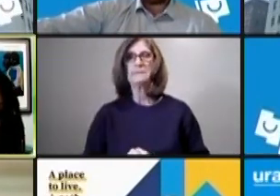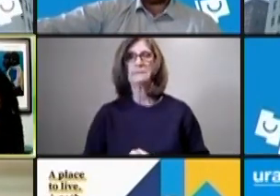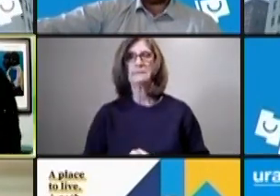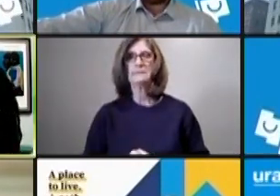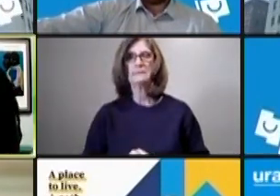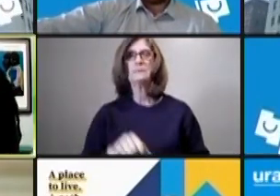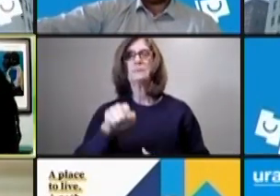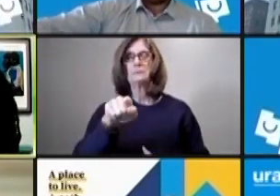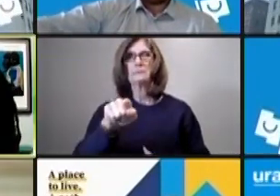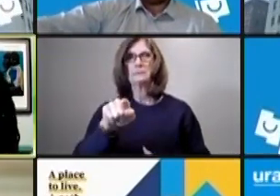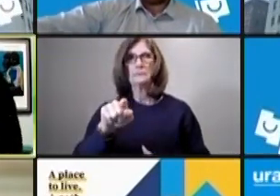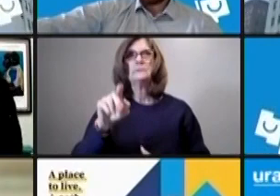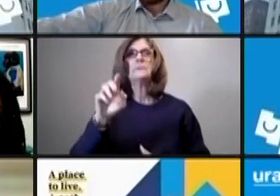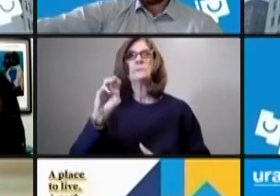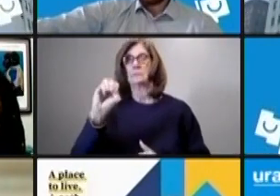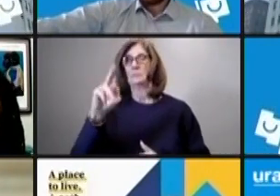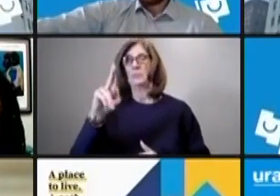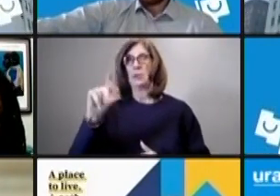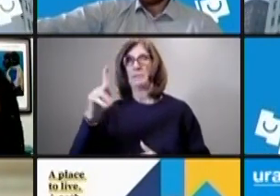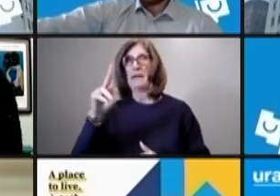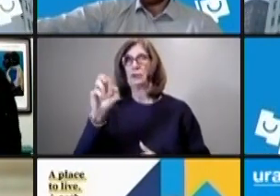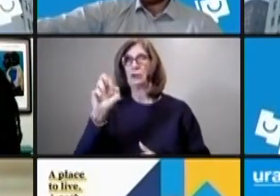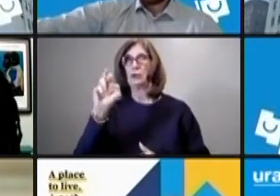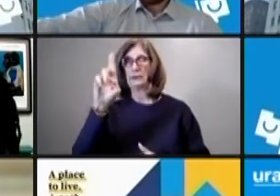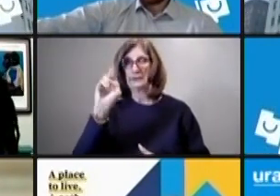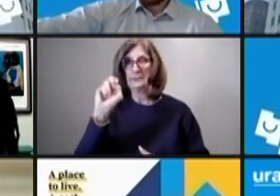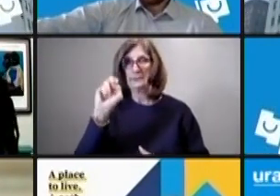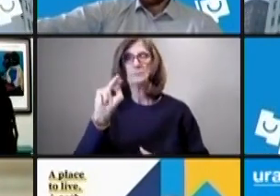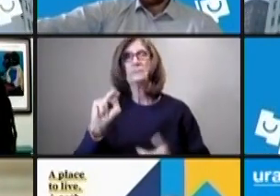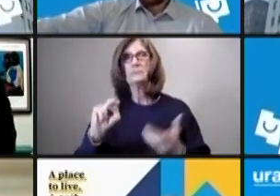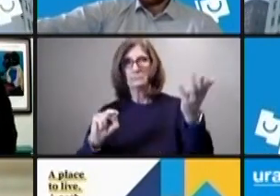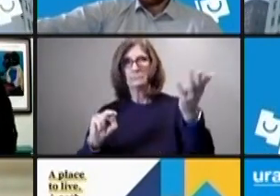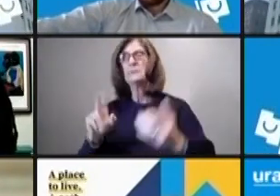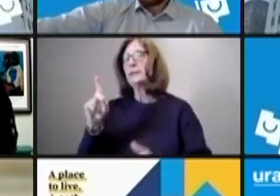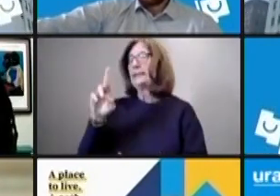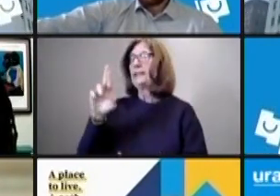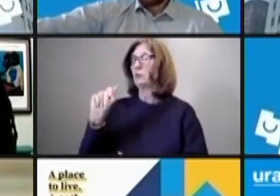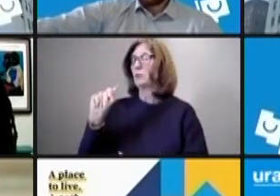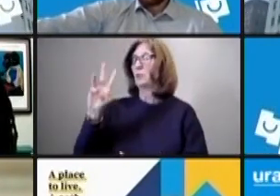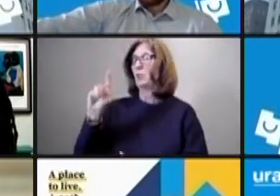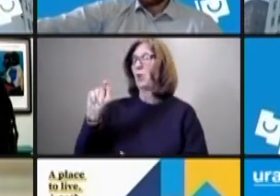Mark Masterson. Here. Deirdre Washington.